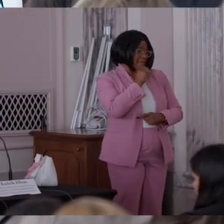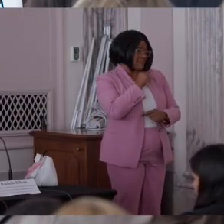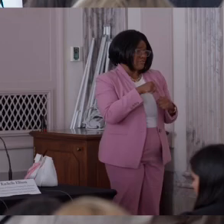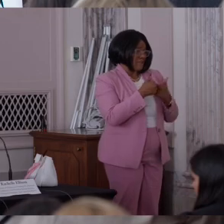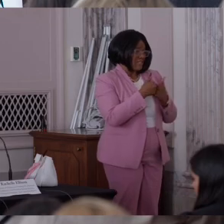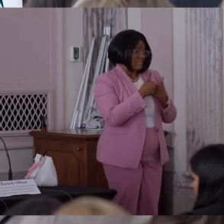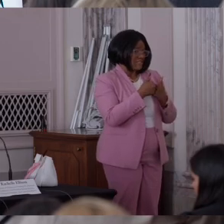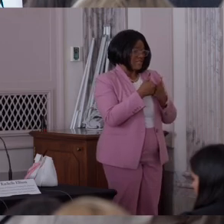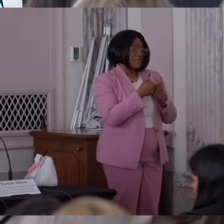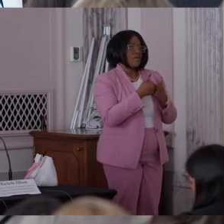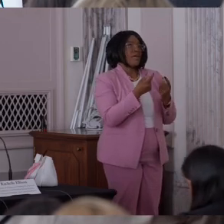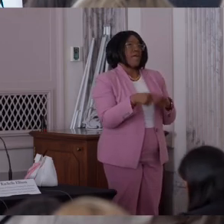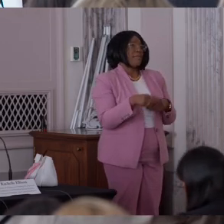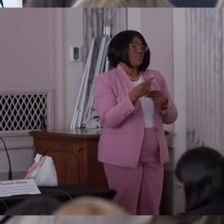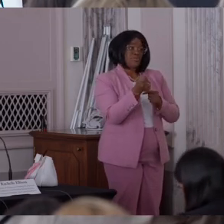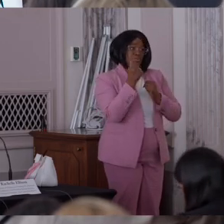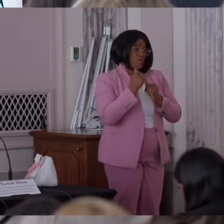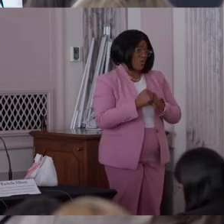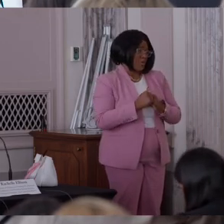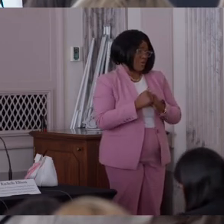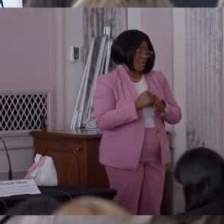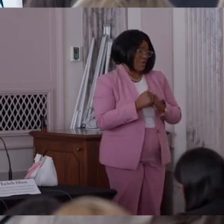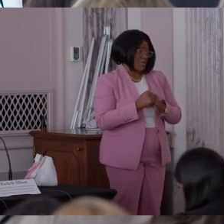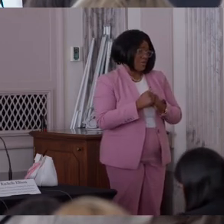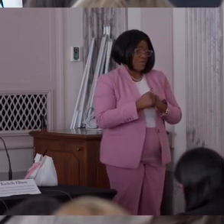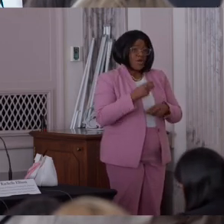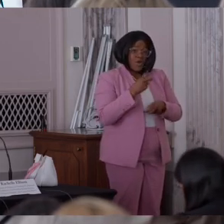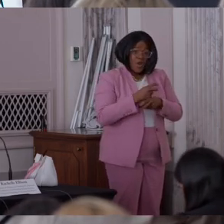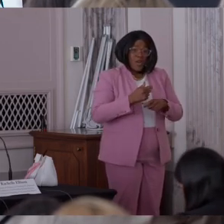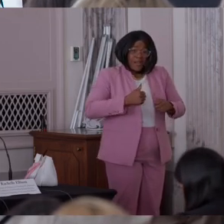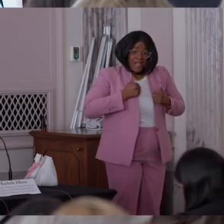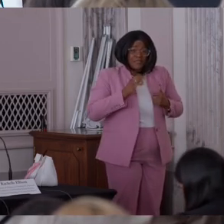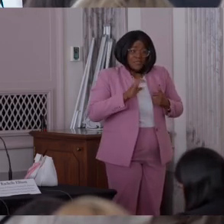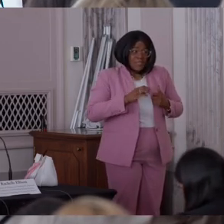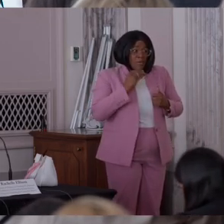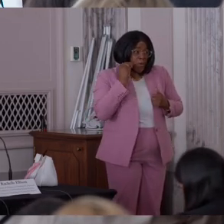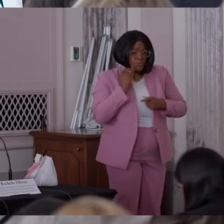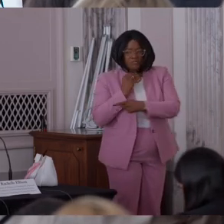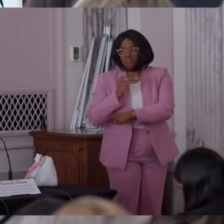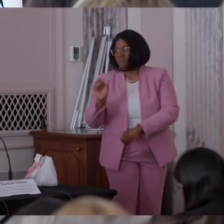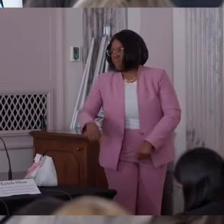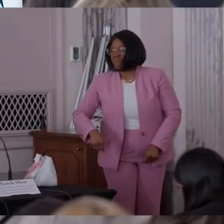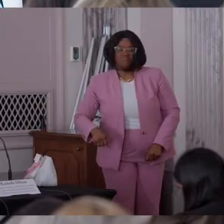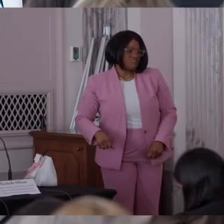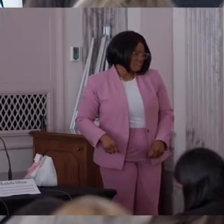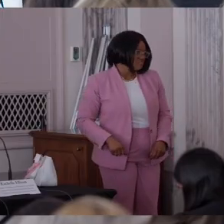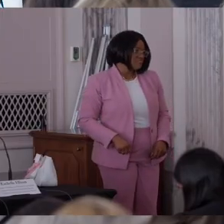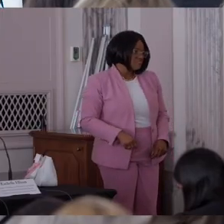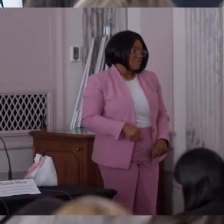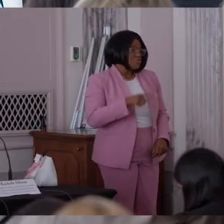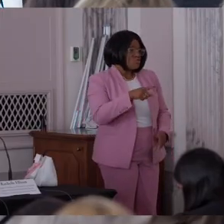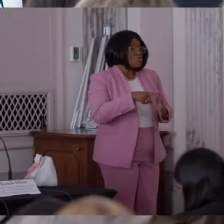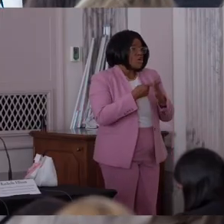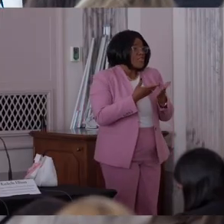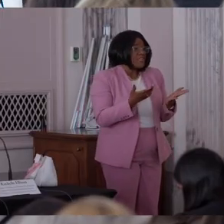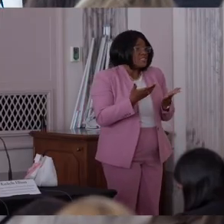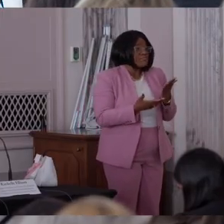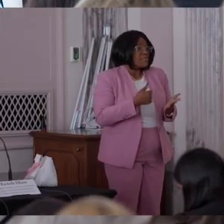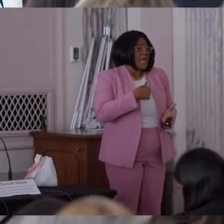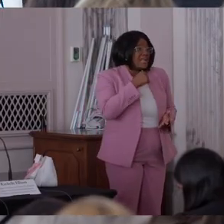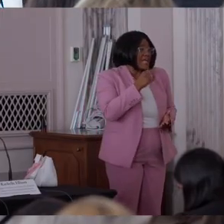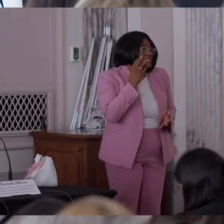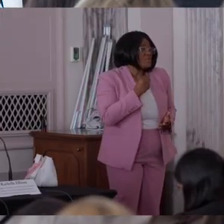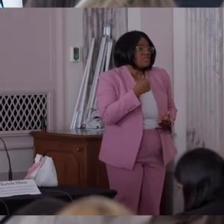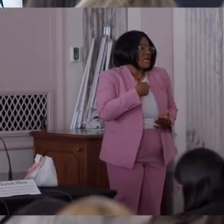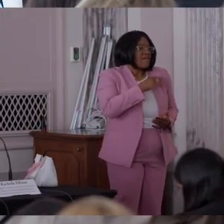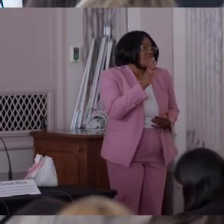challenges happen sooner. It's a hard life being homeless. Yes, it is. And you start things that I may not experience because I've never